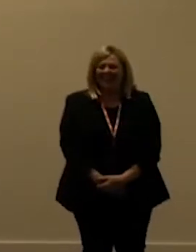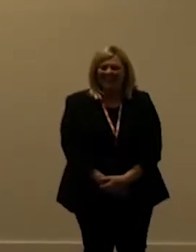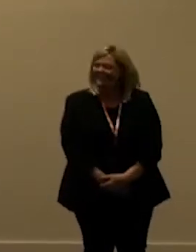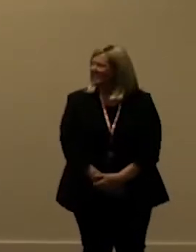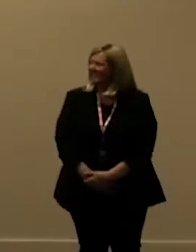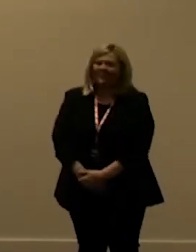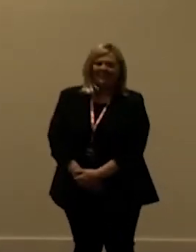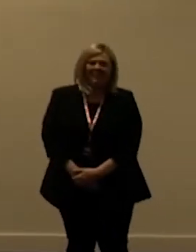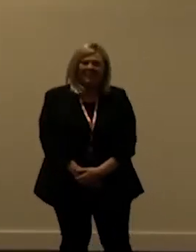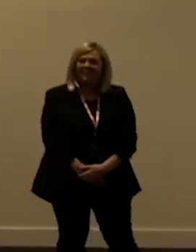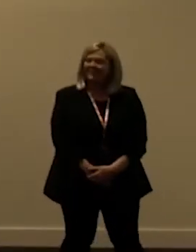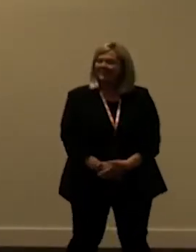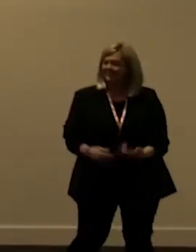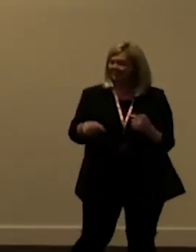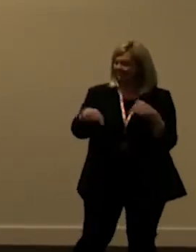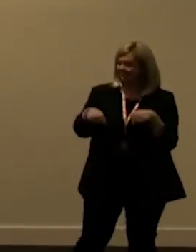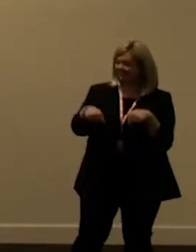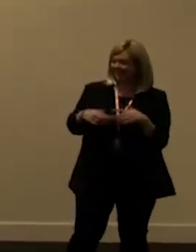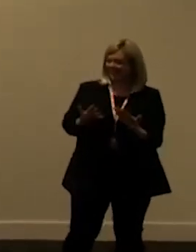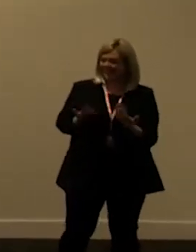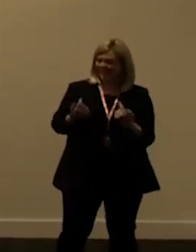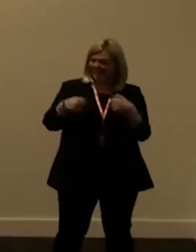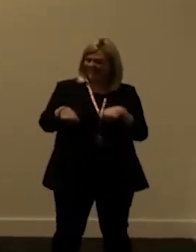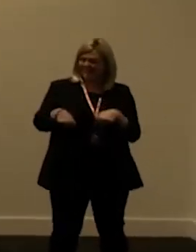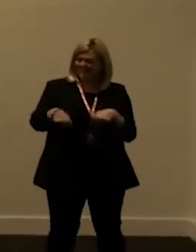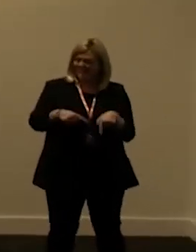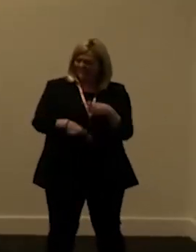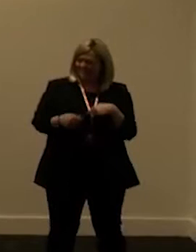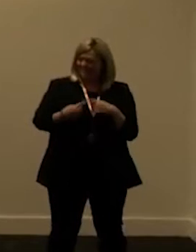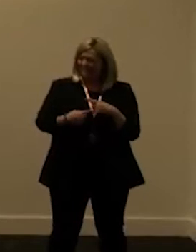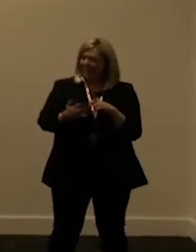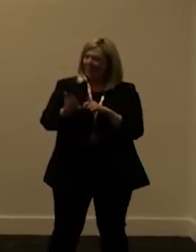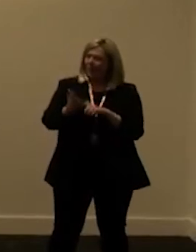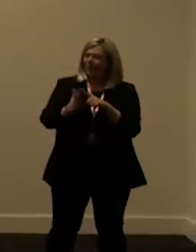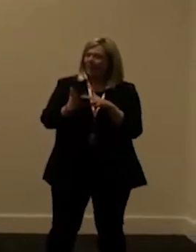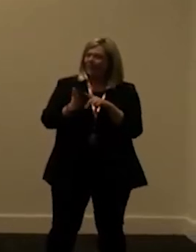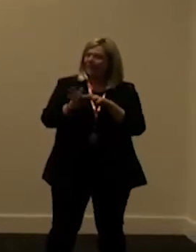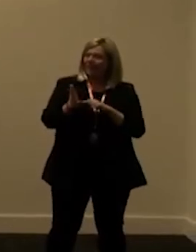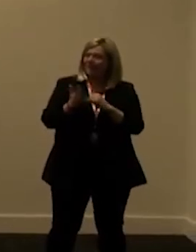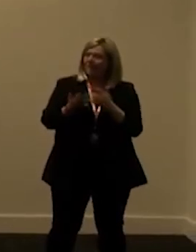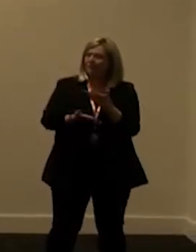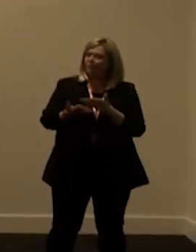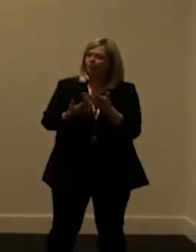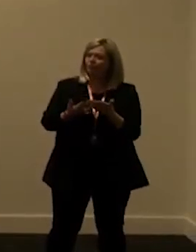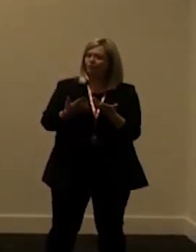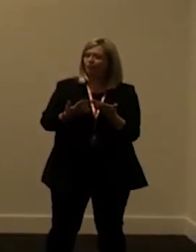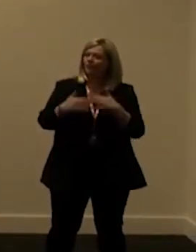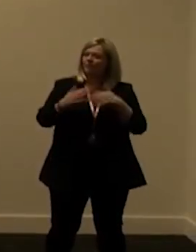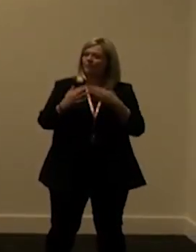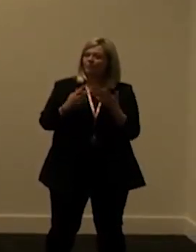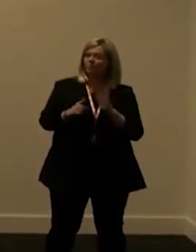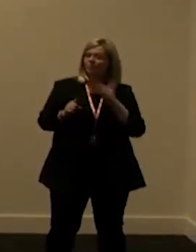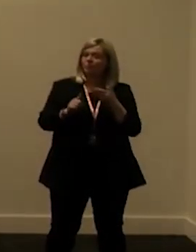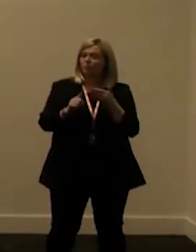All right, let's do this. So, hey everyone, thanks for joining me today. Luke Evans, we're here to talk about taking an infrastructure as code approach to